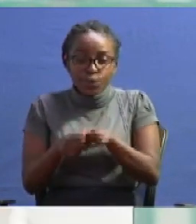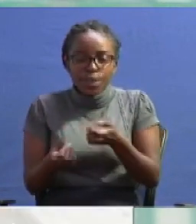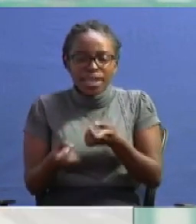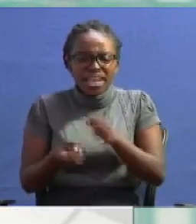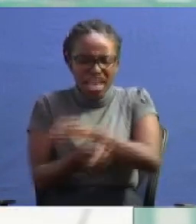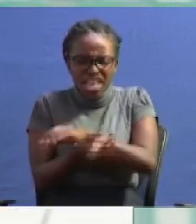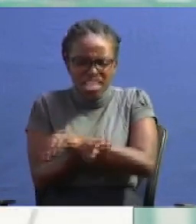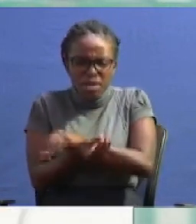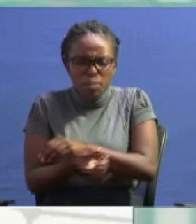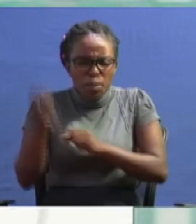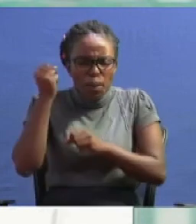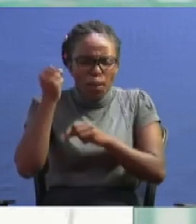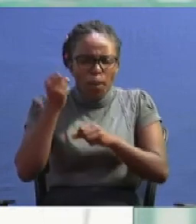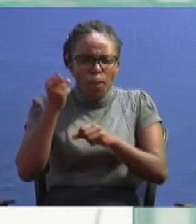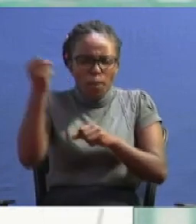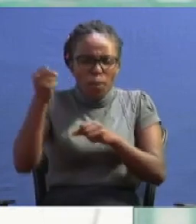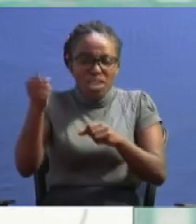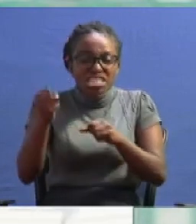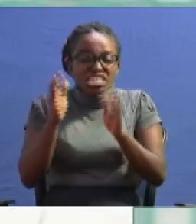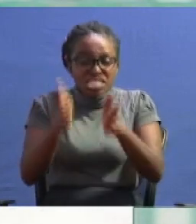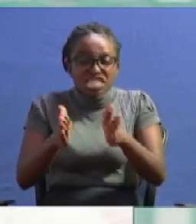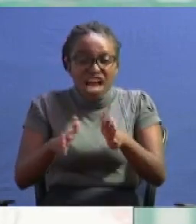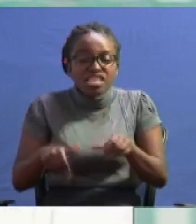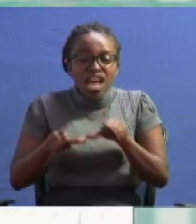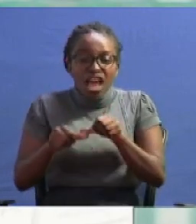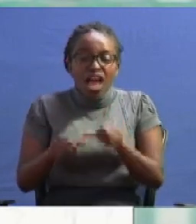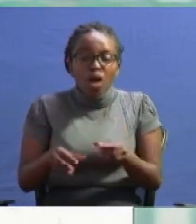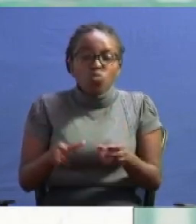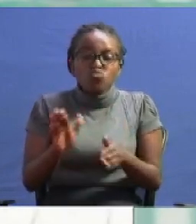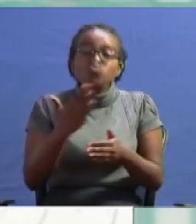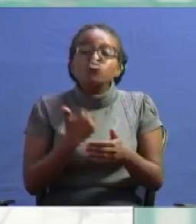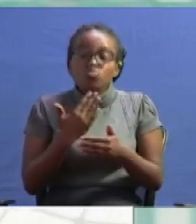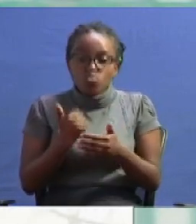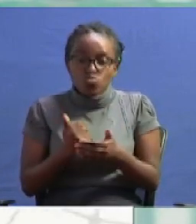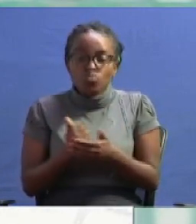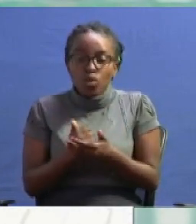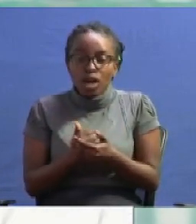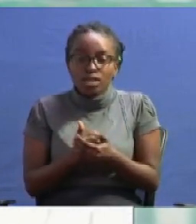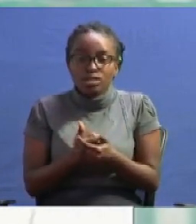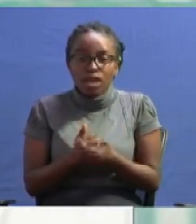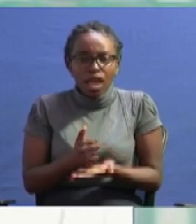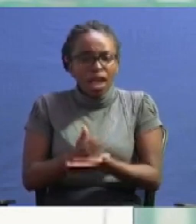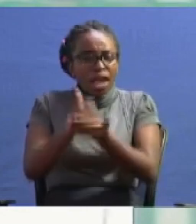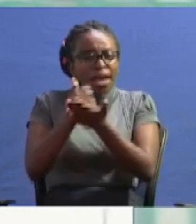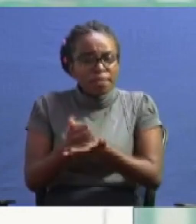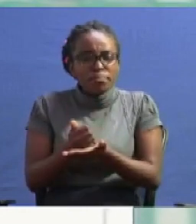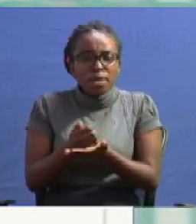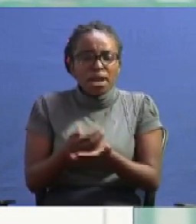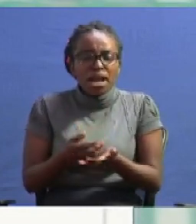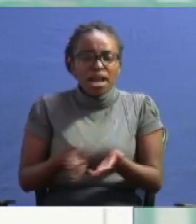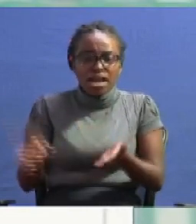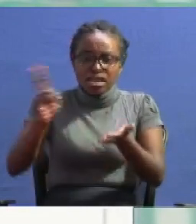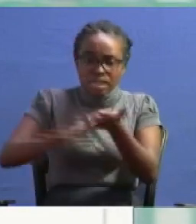like William Ruto who maybe prefer tokenship. They offer a token and in return they get